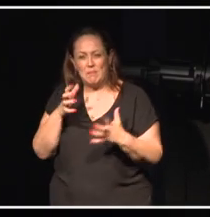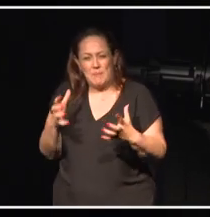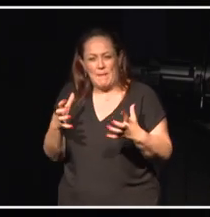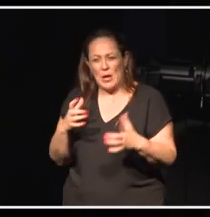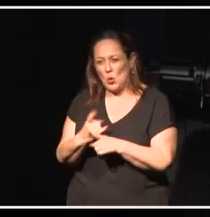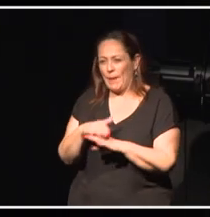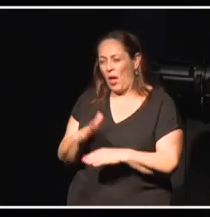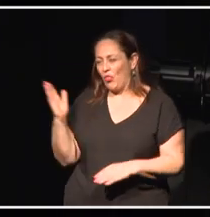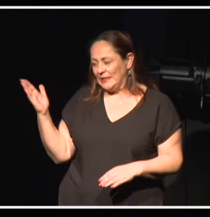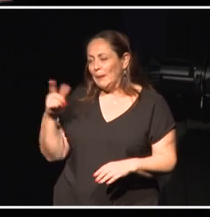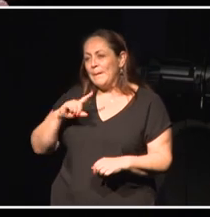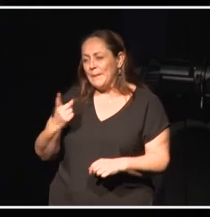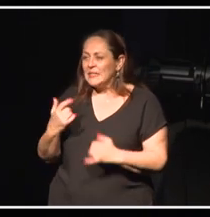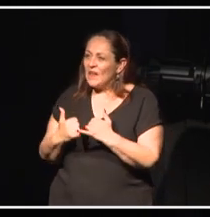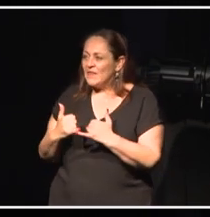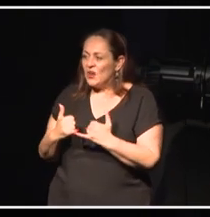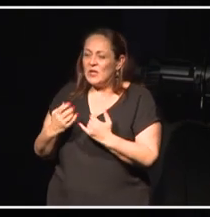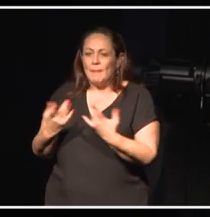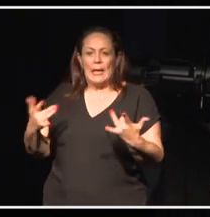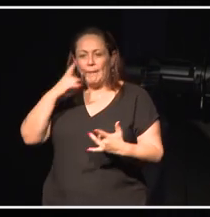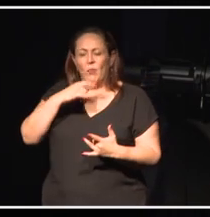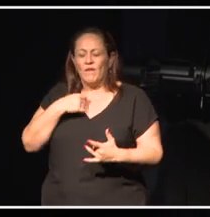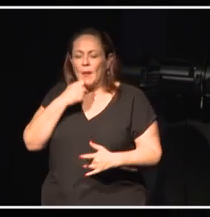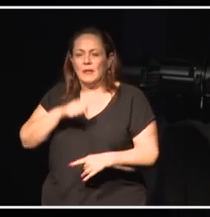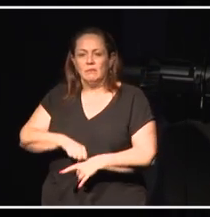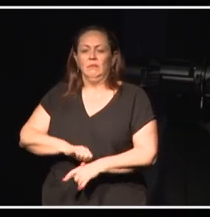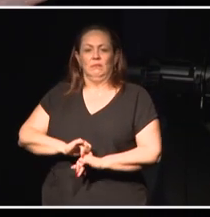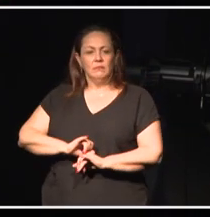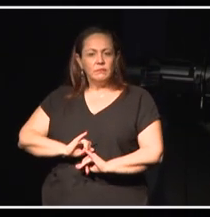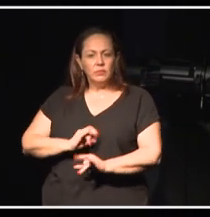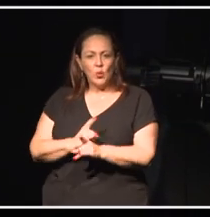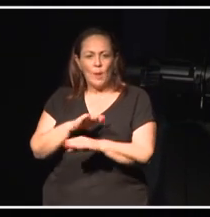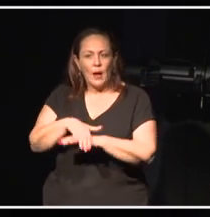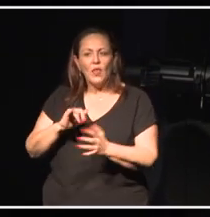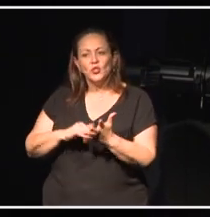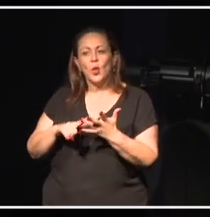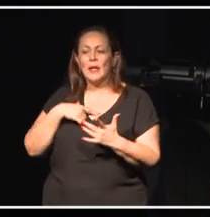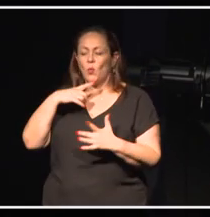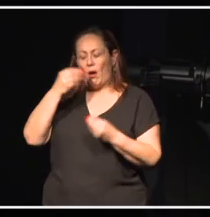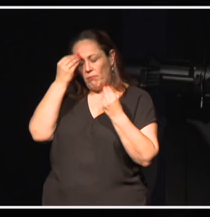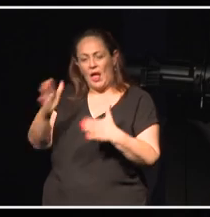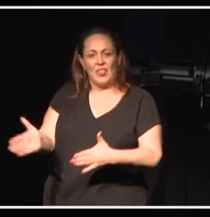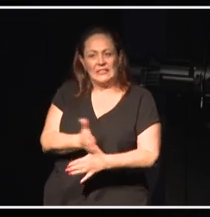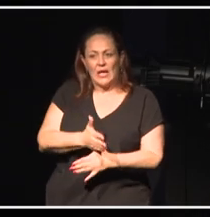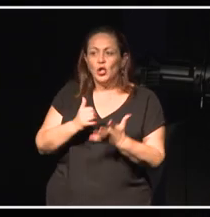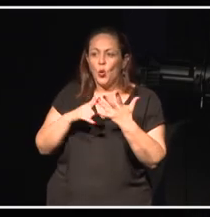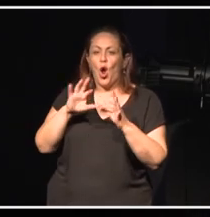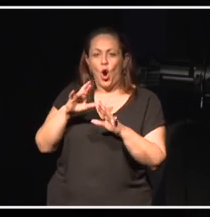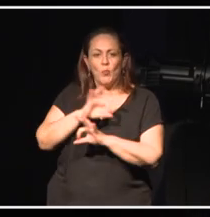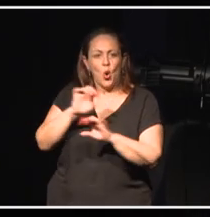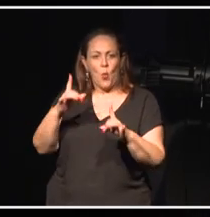to walk on because, of course, this is a very triggering subject for a lot of people, and that's why I wanted to issue the disclaimer at the start. I hope that no one's